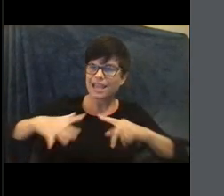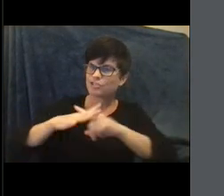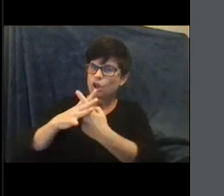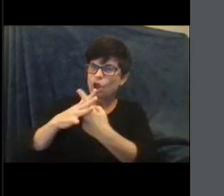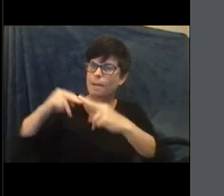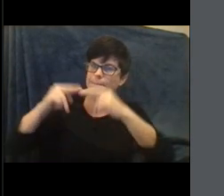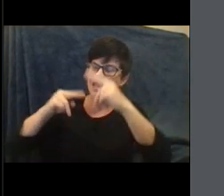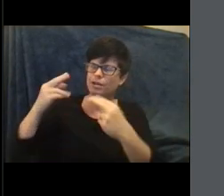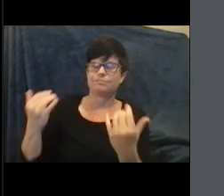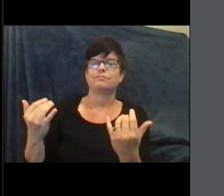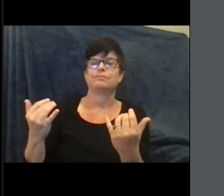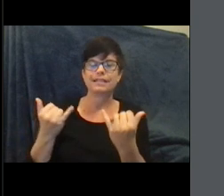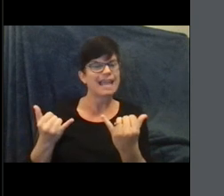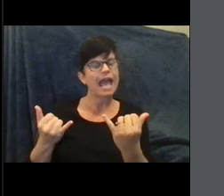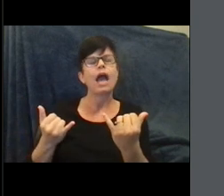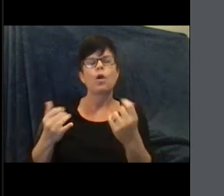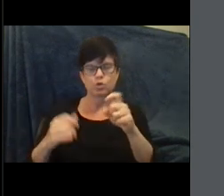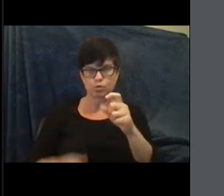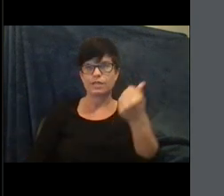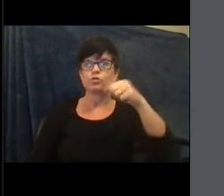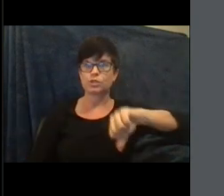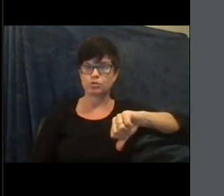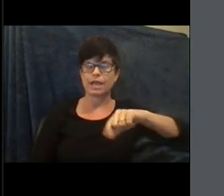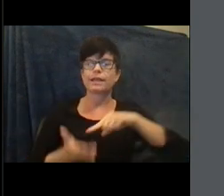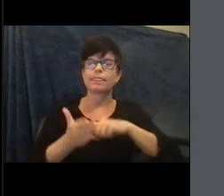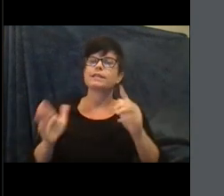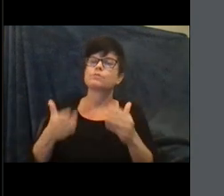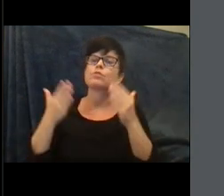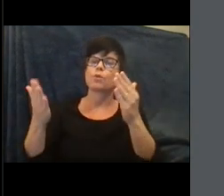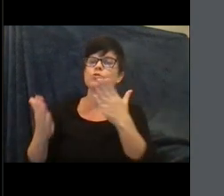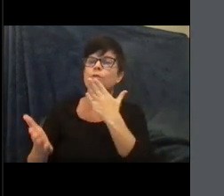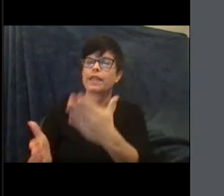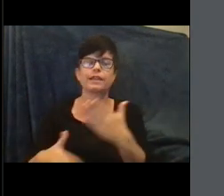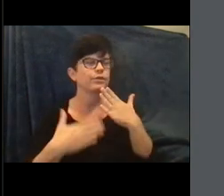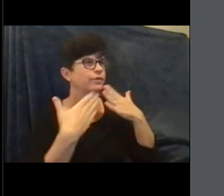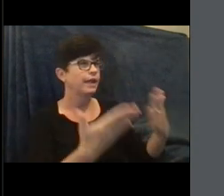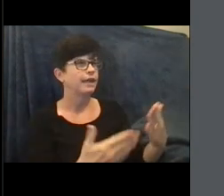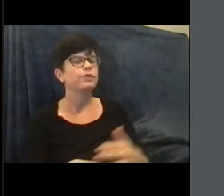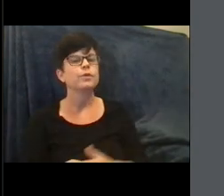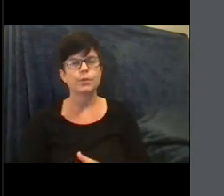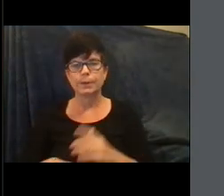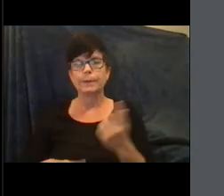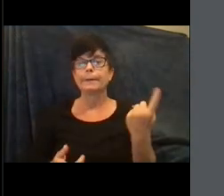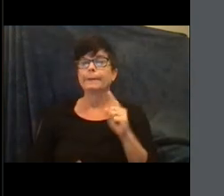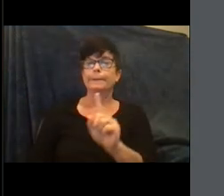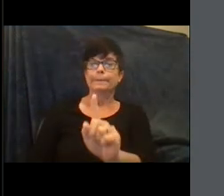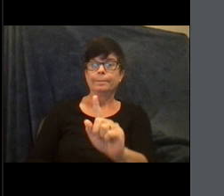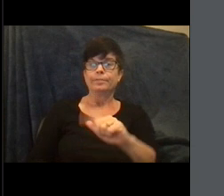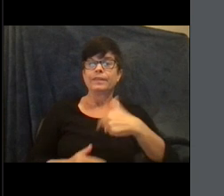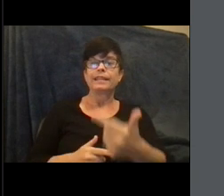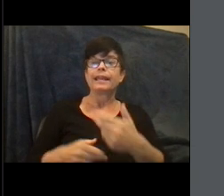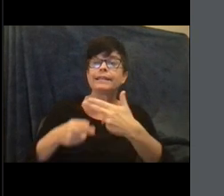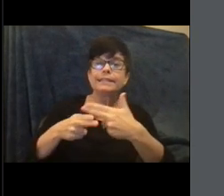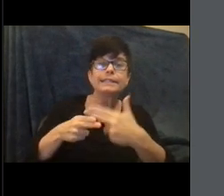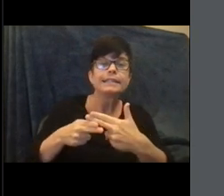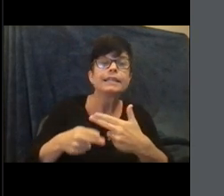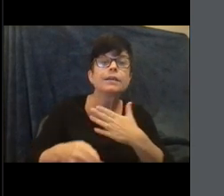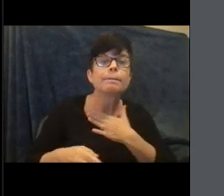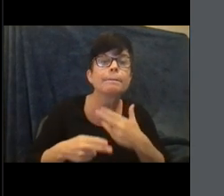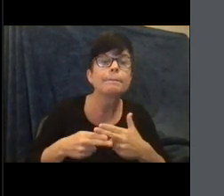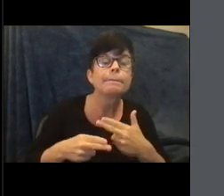you need to reject this proposal. Thank you. Thank you. All right, next speaker, please state your name for the record. My name